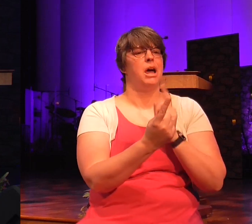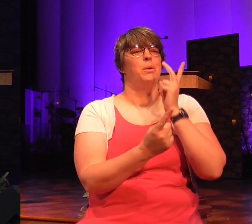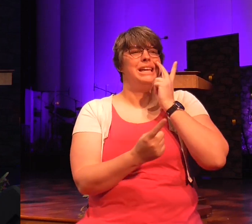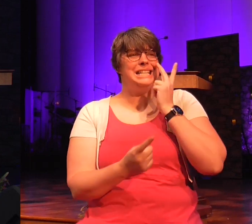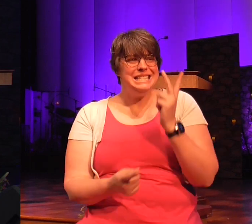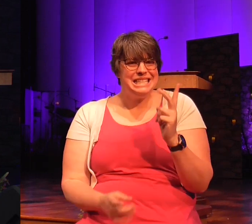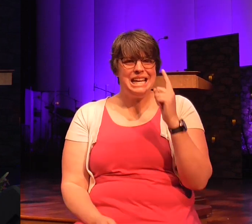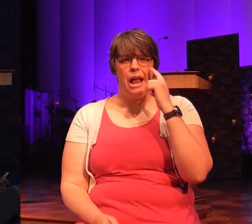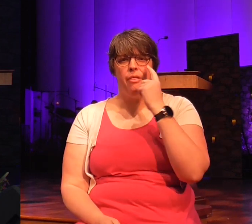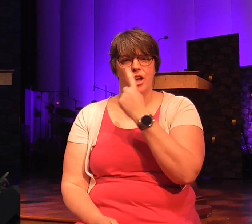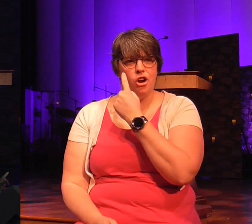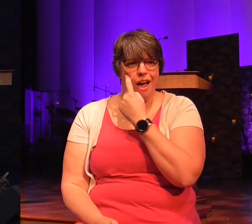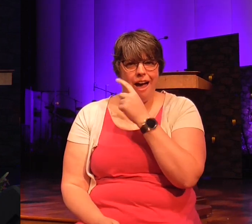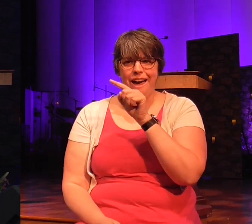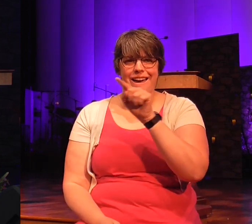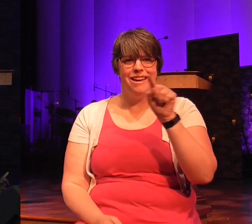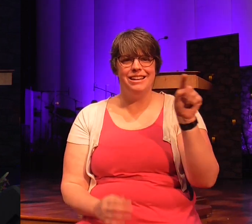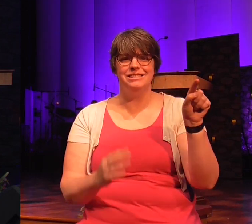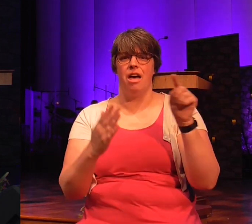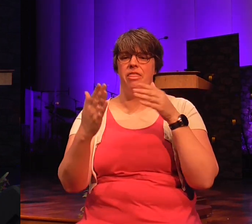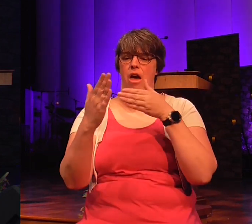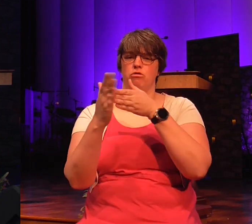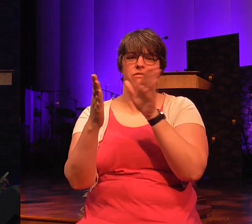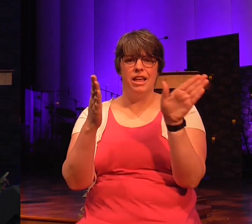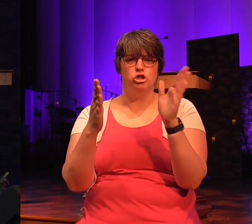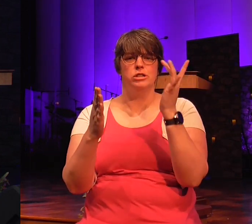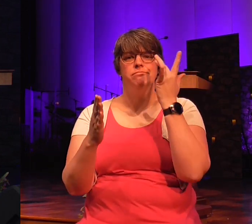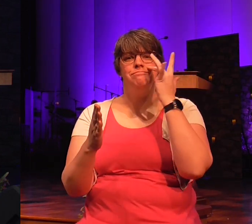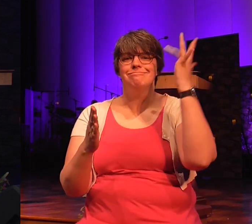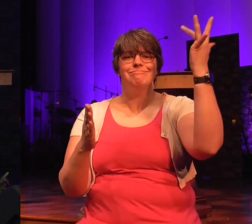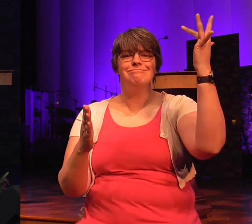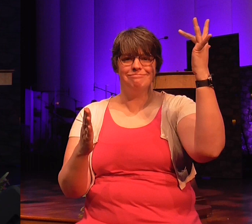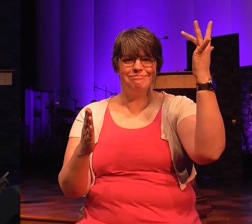eyes of everyone we come into contact with today.